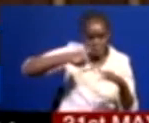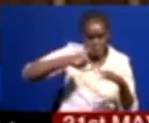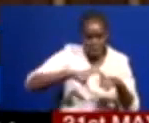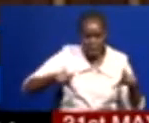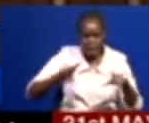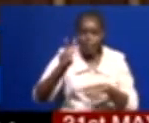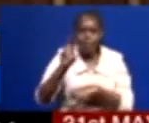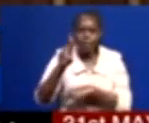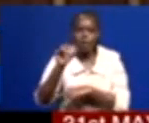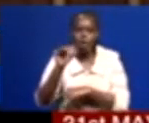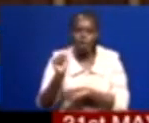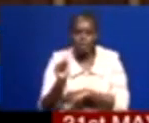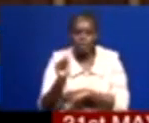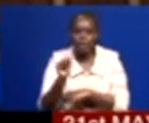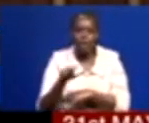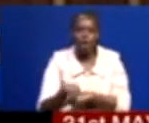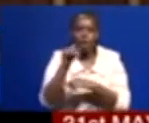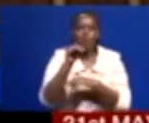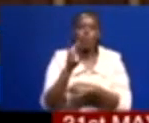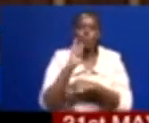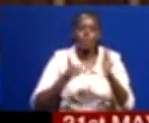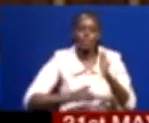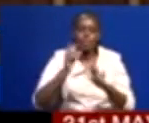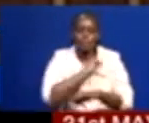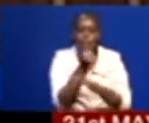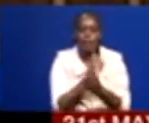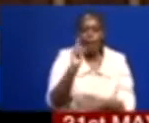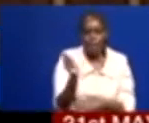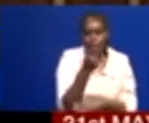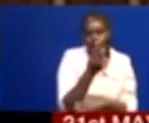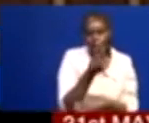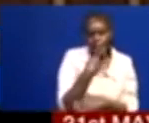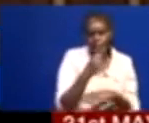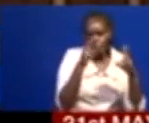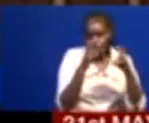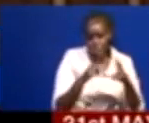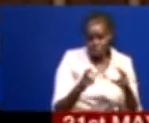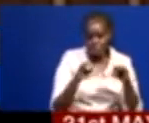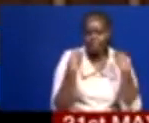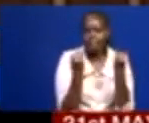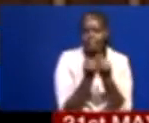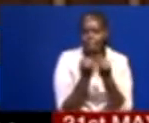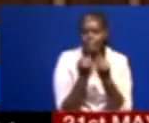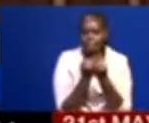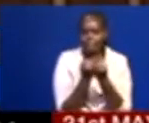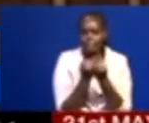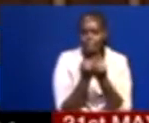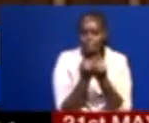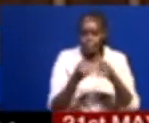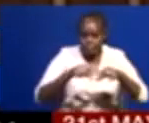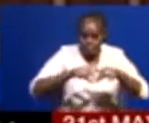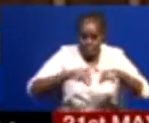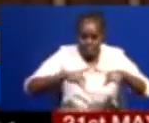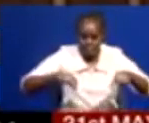North Water Deferment Authority and the Kenya Medical Research Institute. The water piping